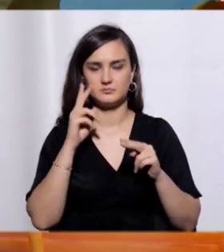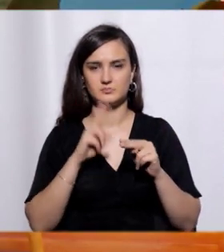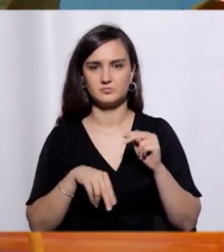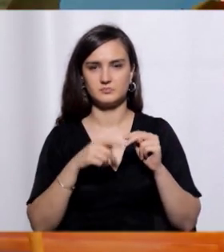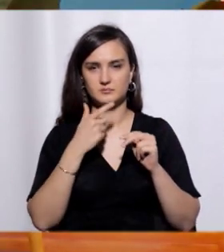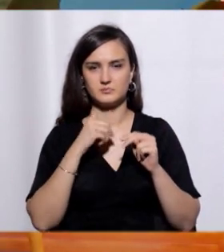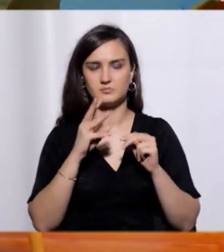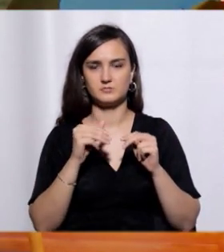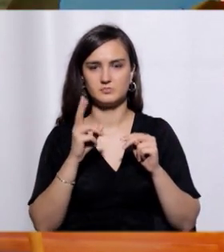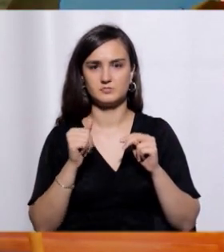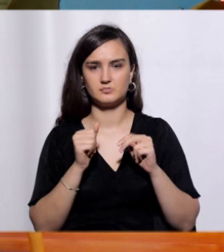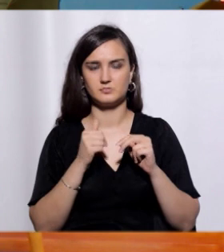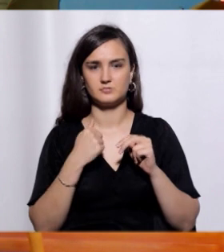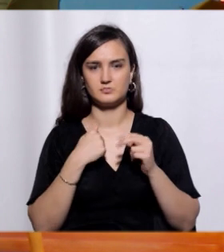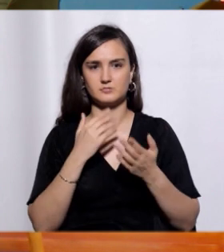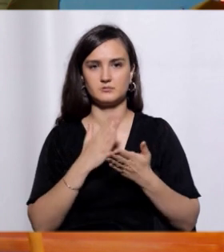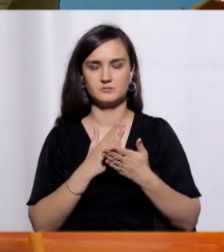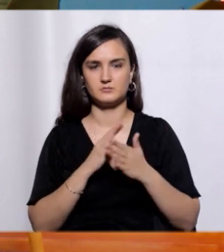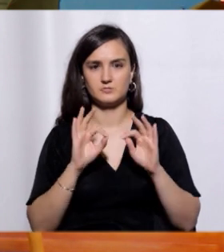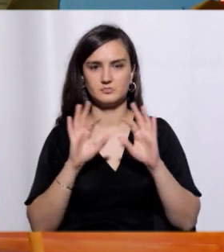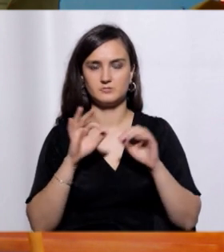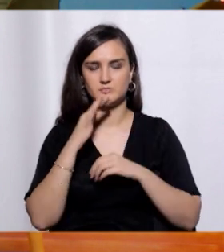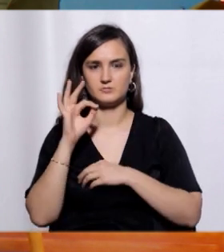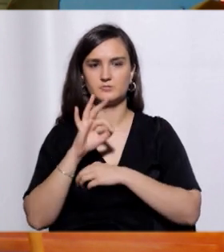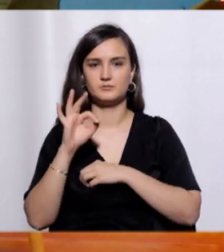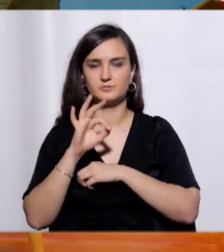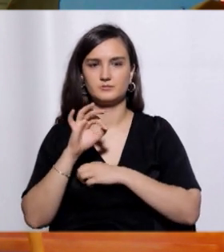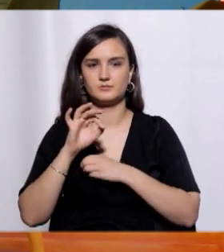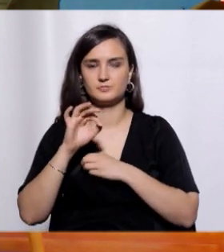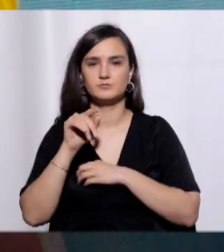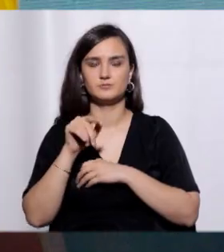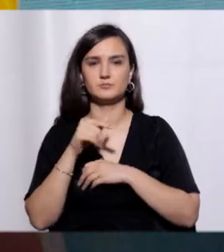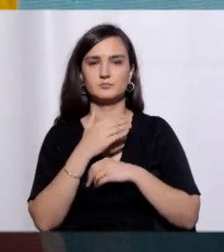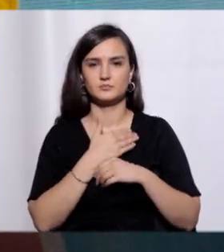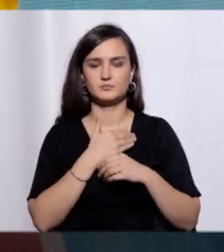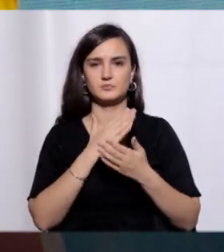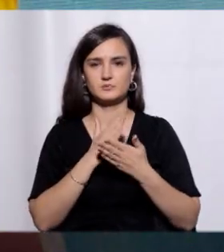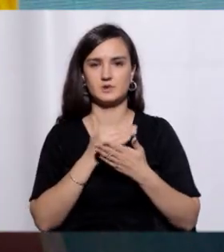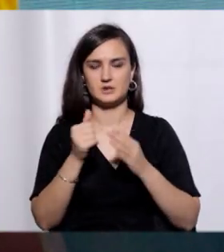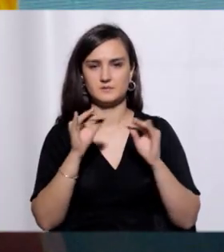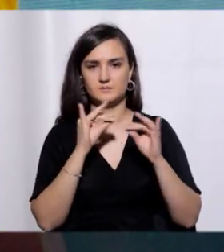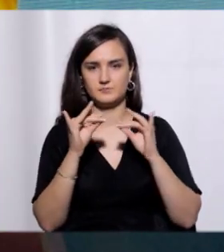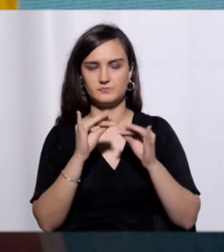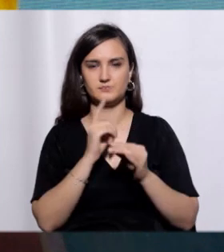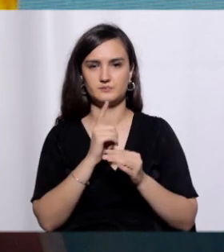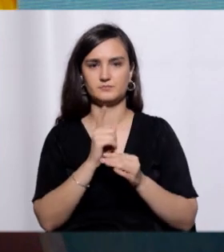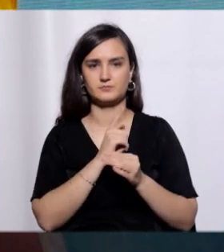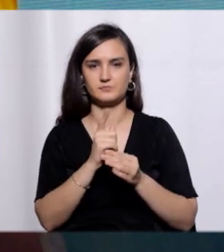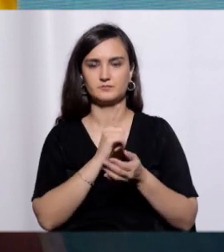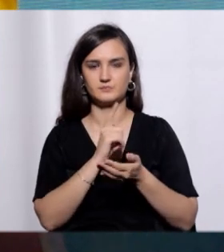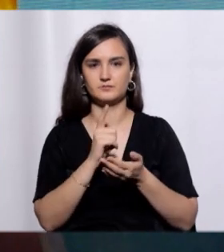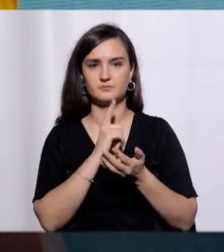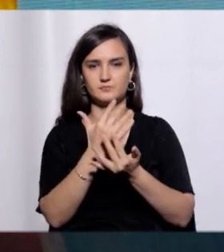Ms. Maka. Yeah. We have spoken a lot about today's novel. We had a good discussion between me and you. We had a